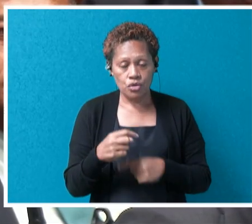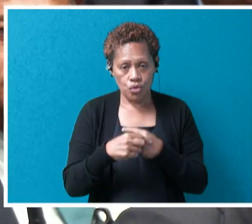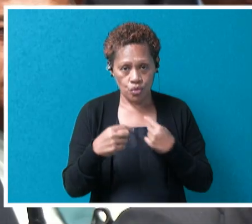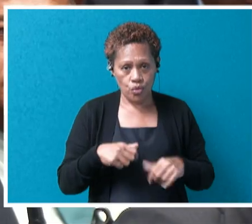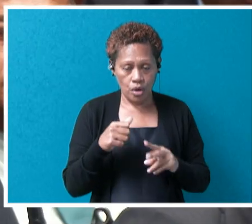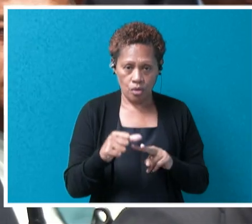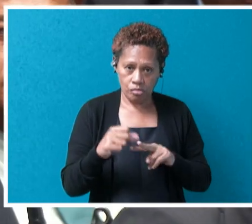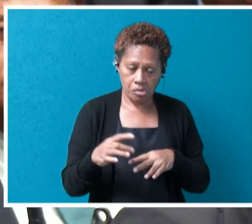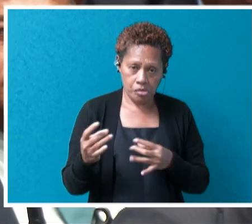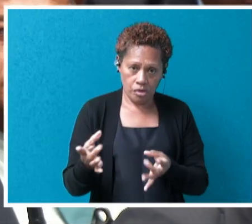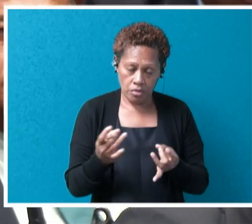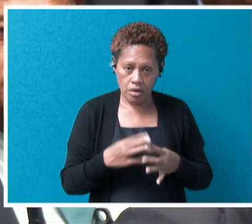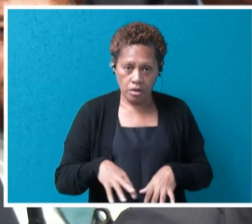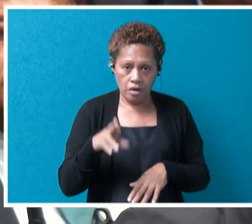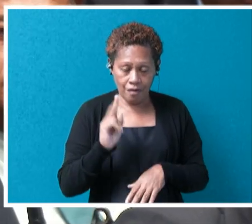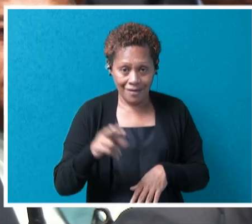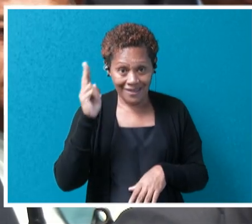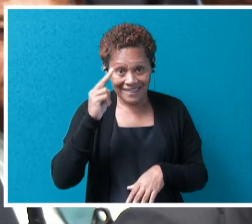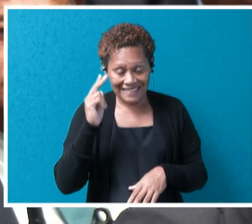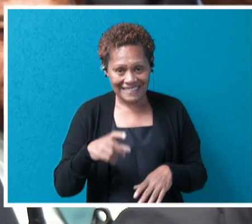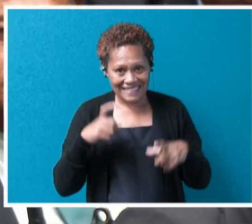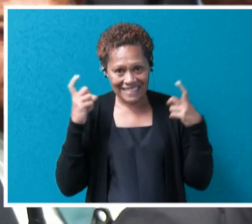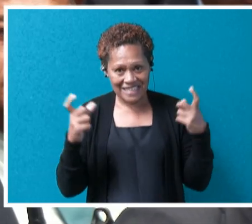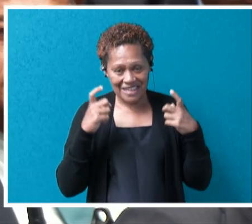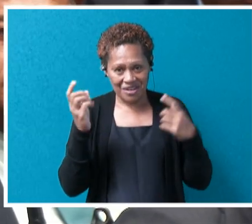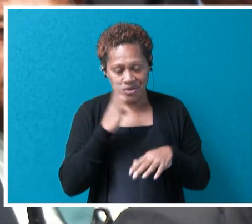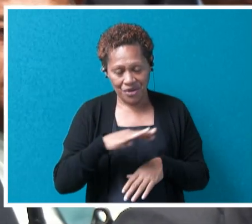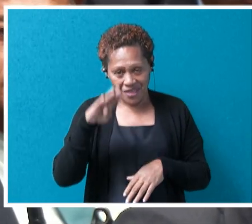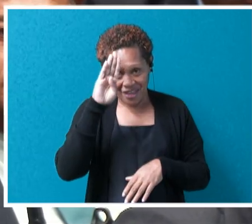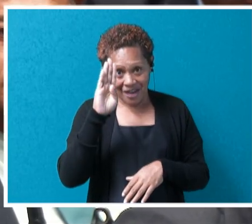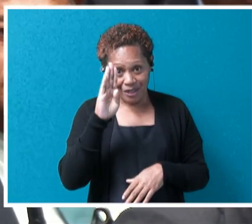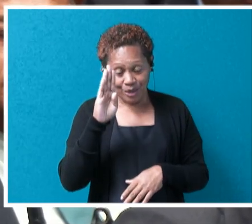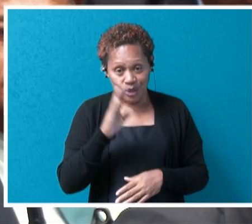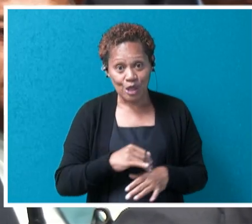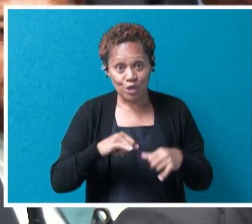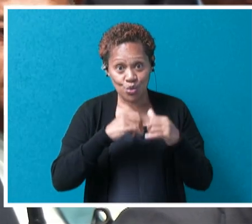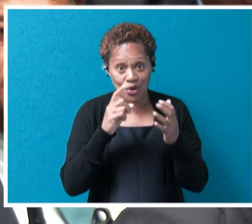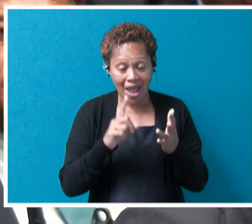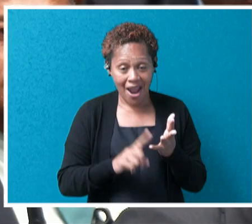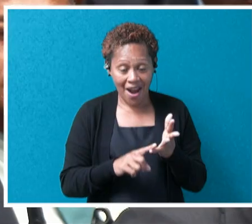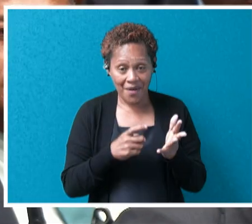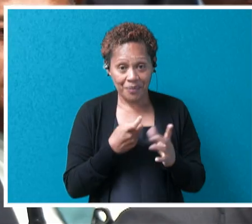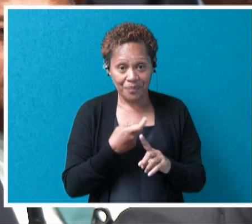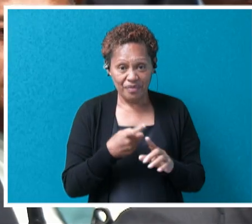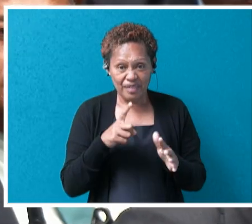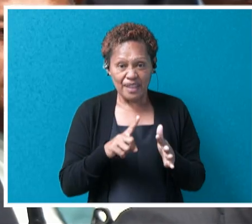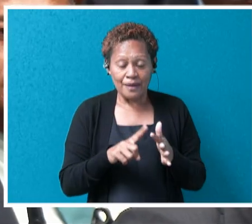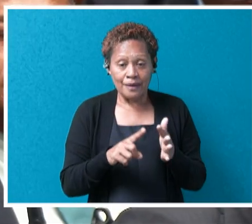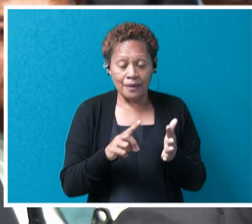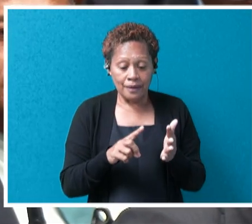currently preparing for the national celebrations of the Ratu Sukuna Day, which will take place during the week of 29